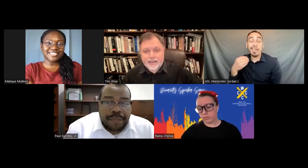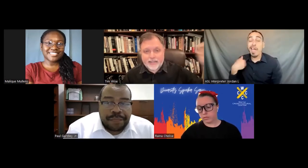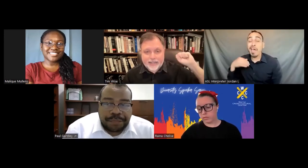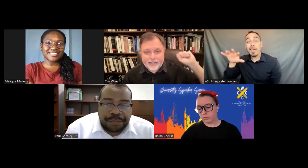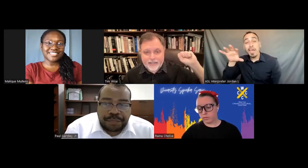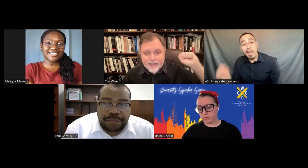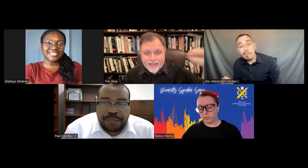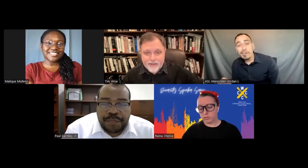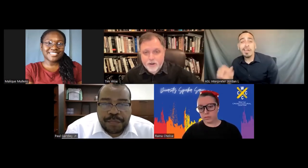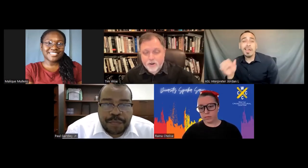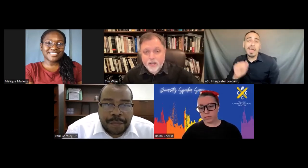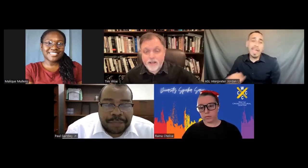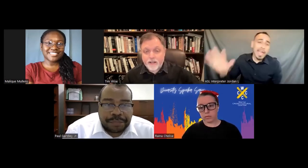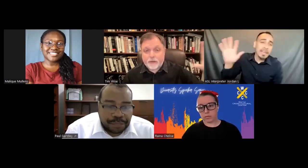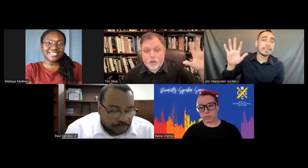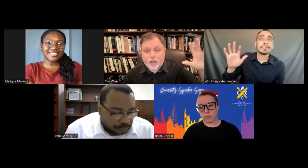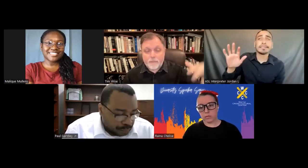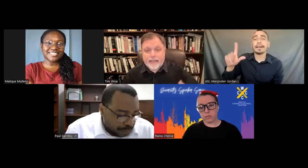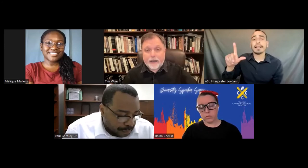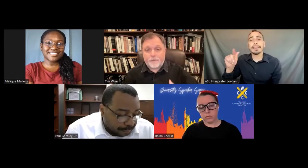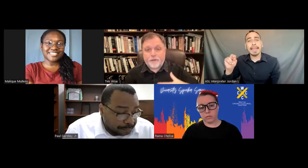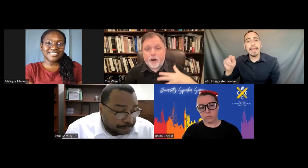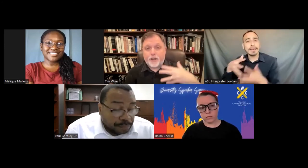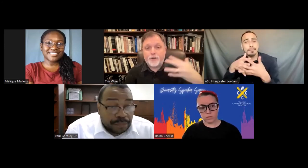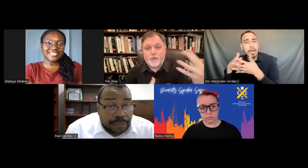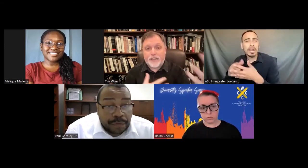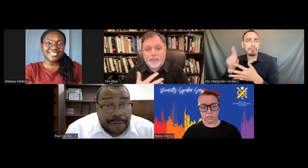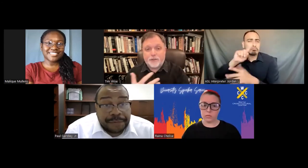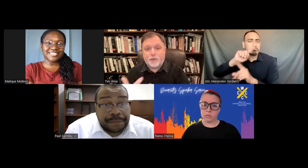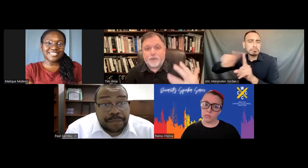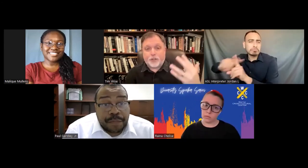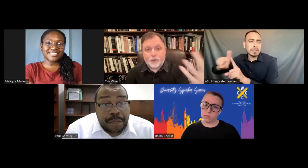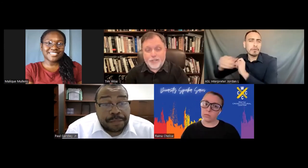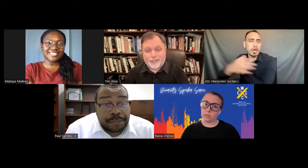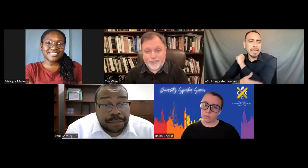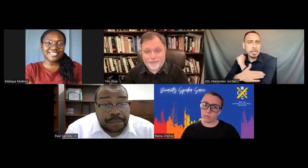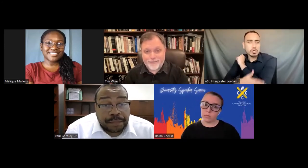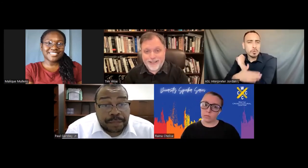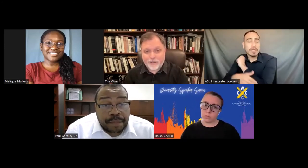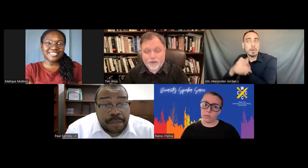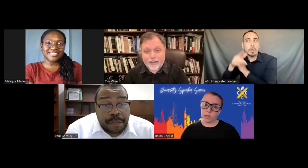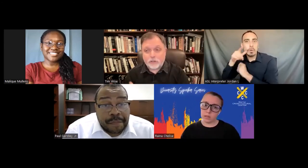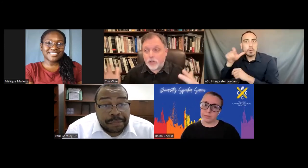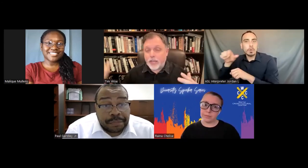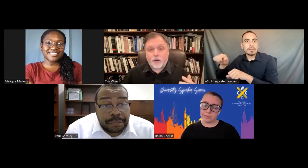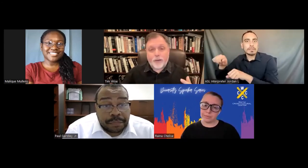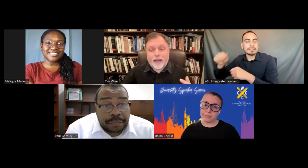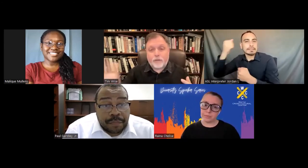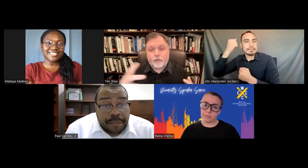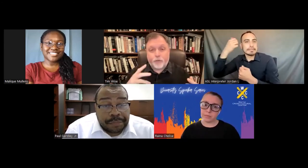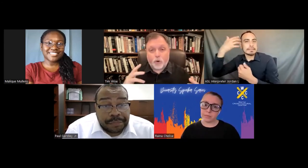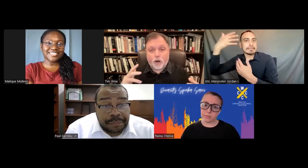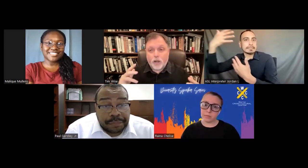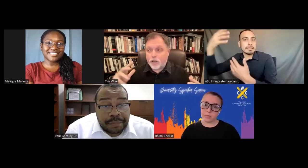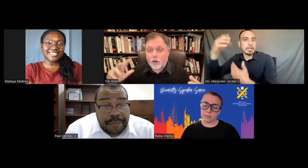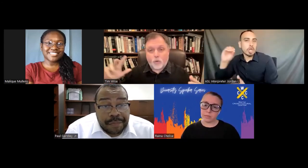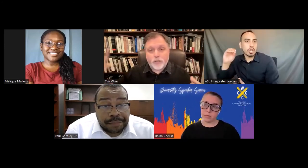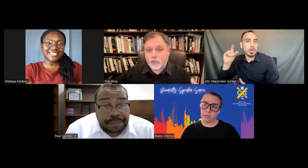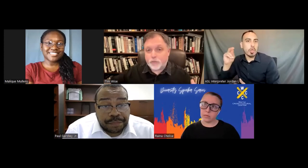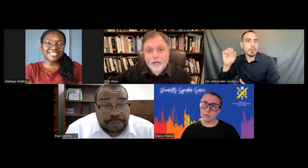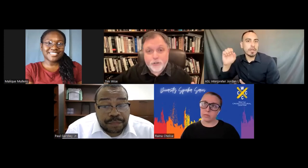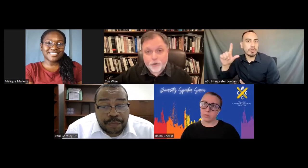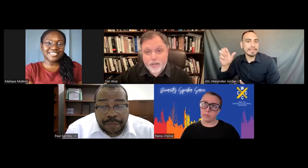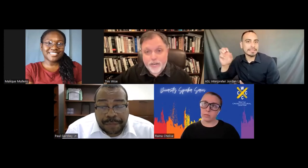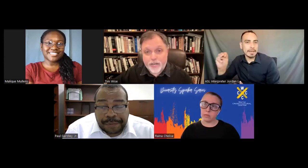Asia and in Latin America that were coming out from under the heel of colonialism, right? Looking around for, you know,